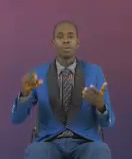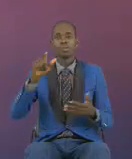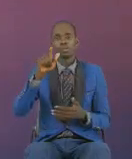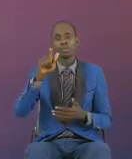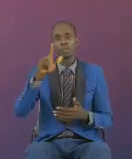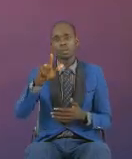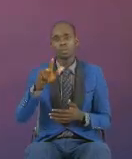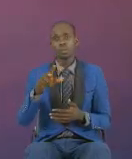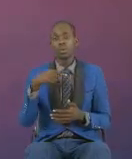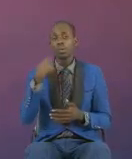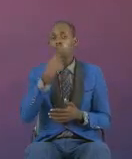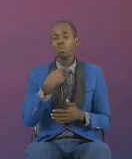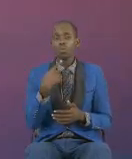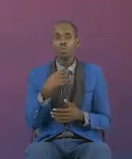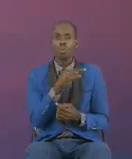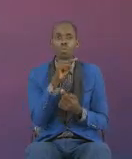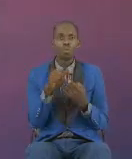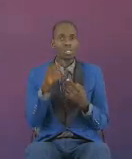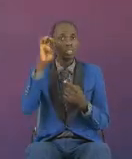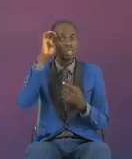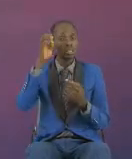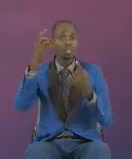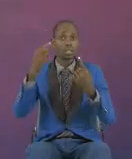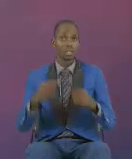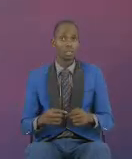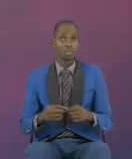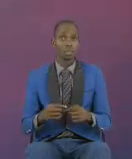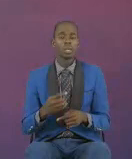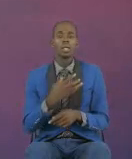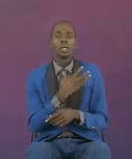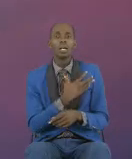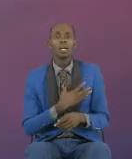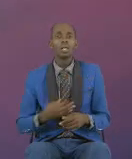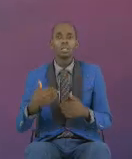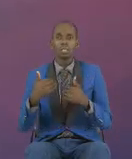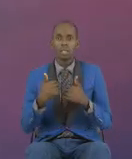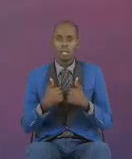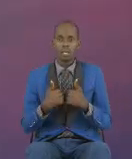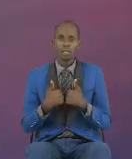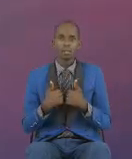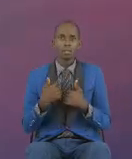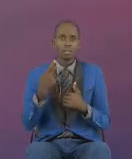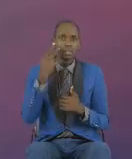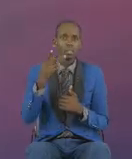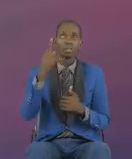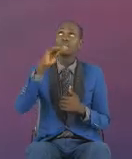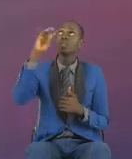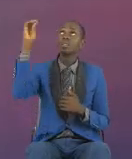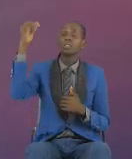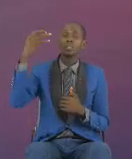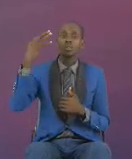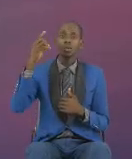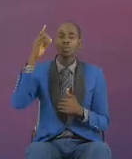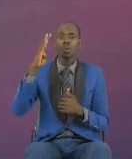23, when he came and had seen the grace of God, was